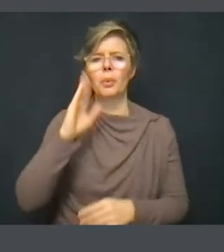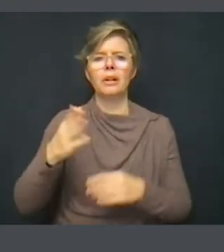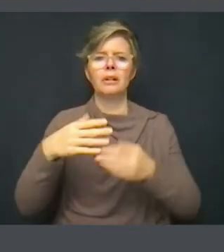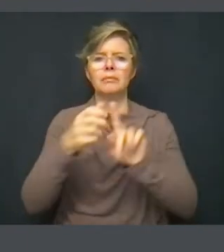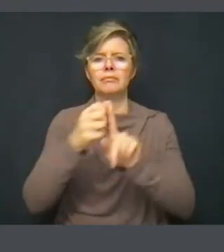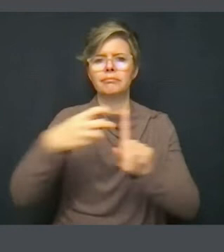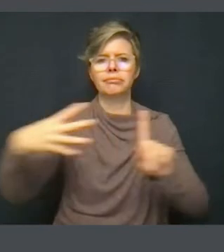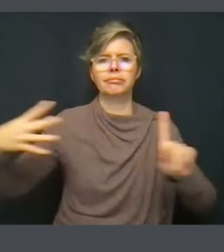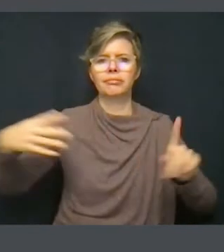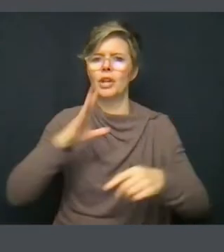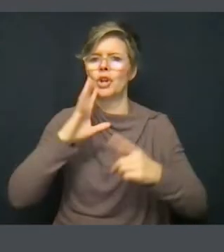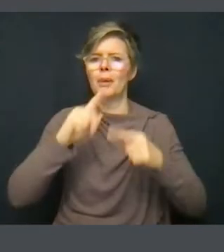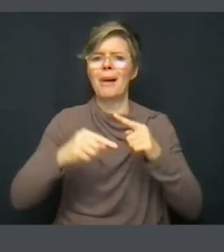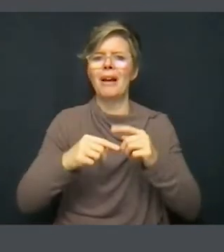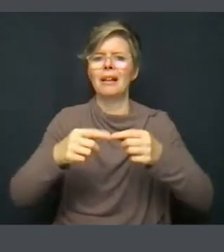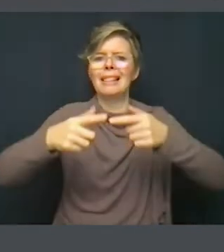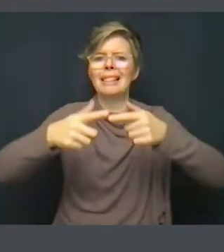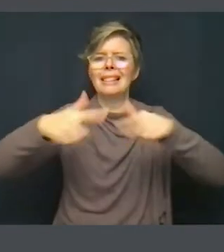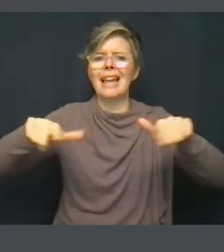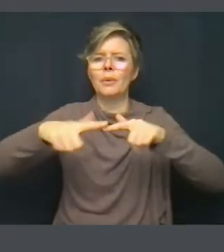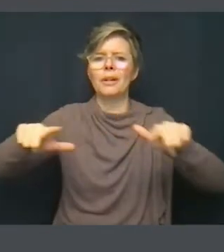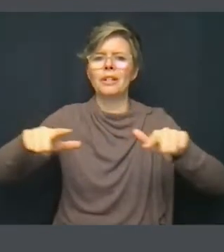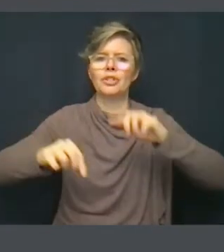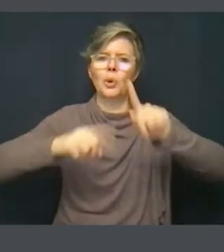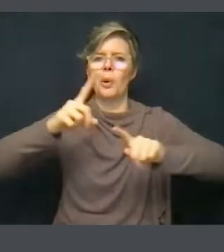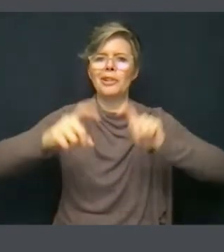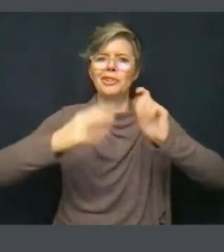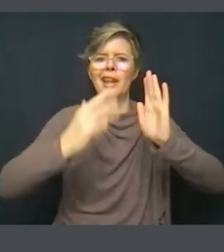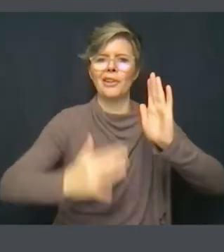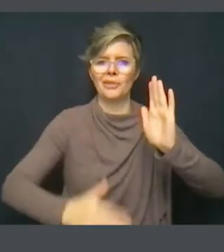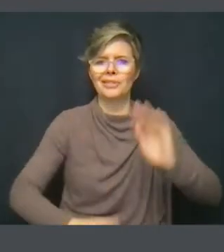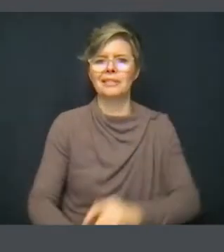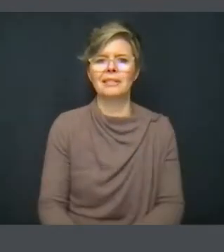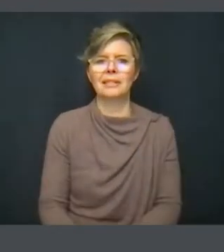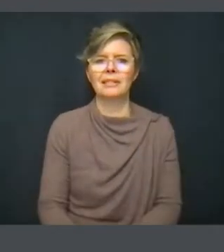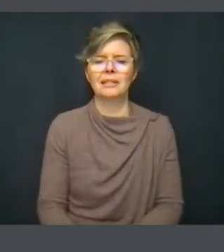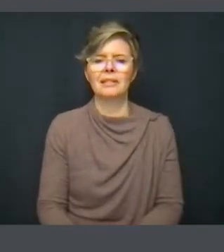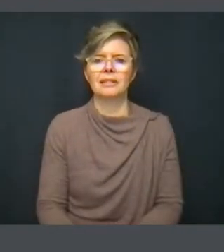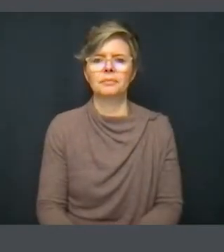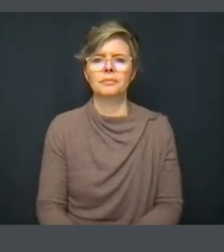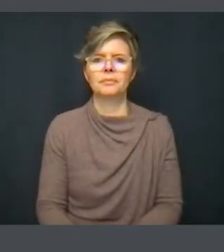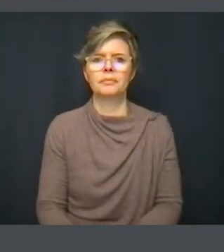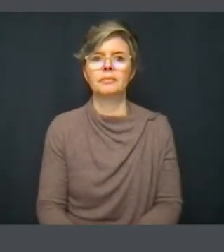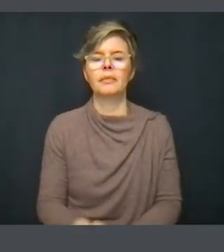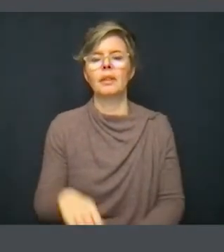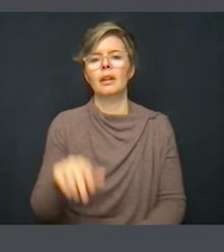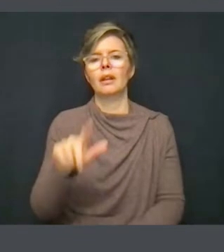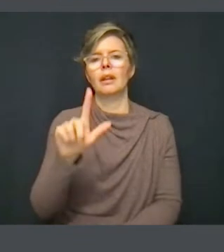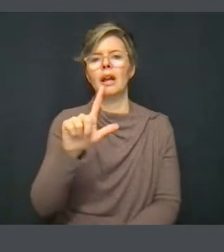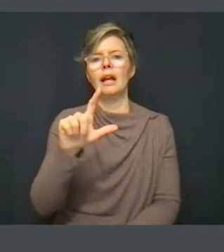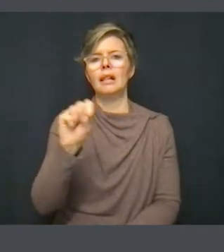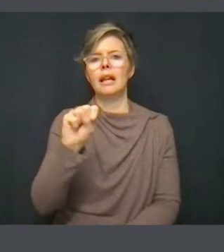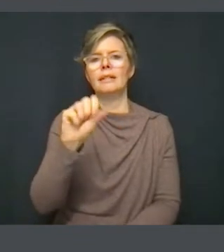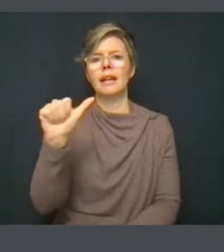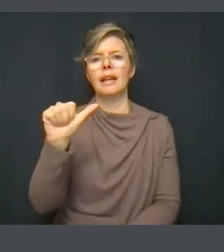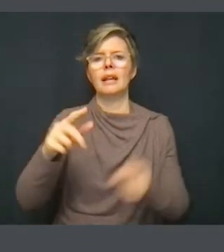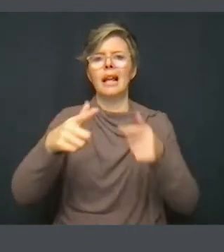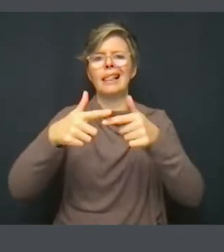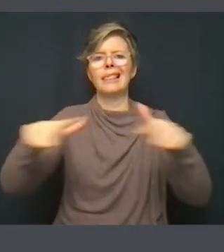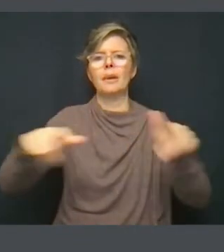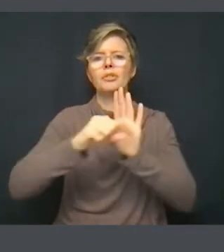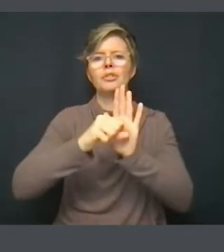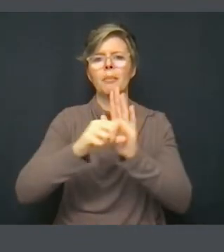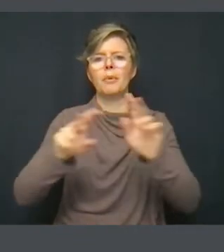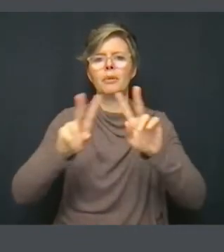of language questionnaires. They're really good too. Okay, so LSA, language sample analysis, these are just